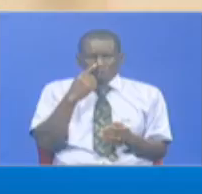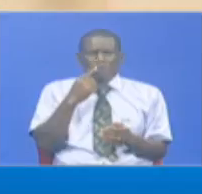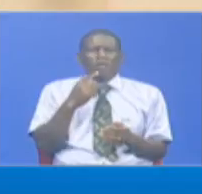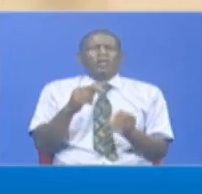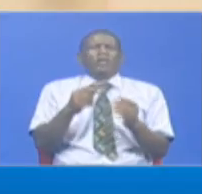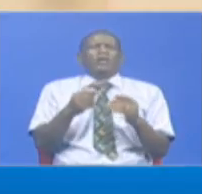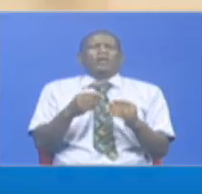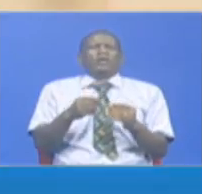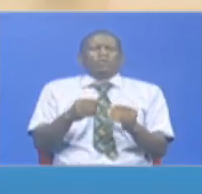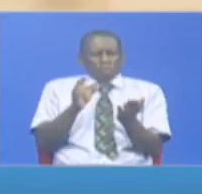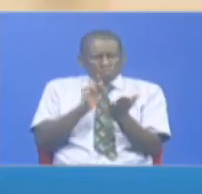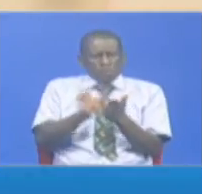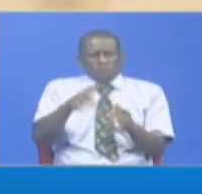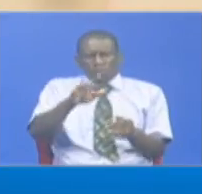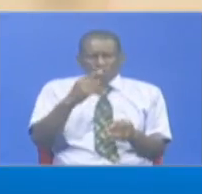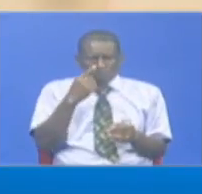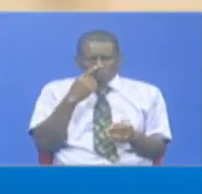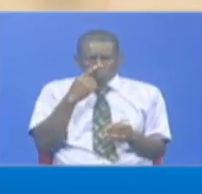from their homes,